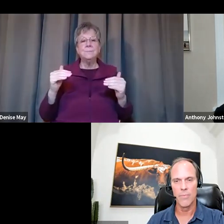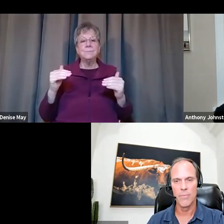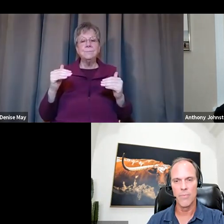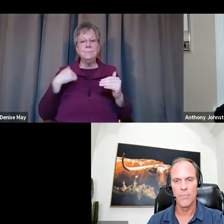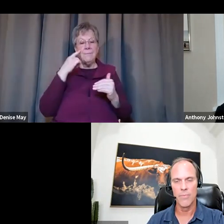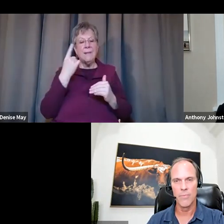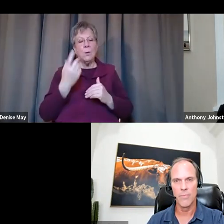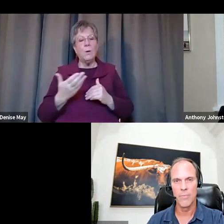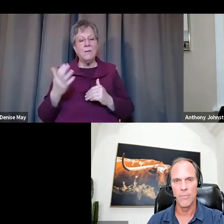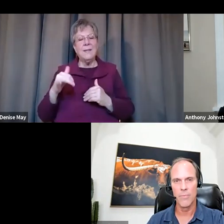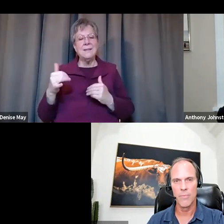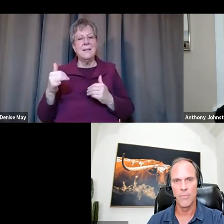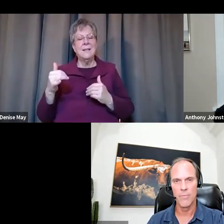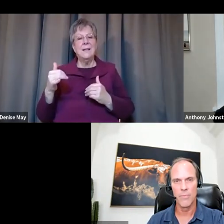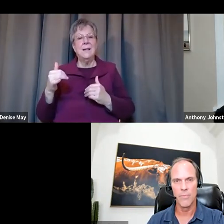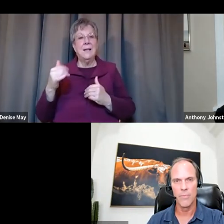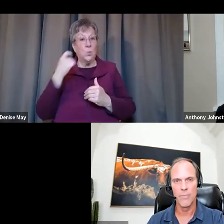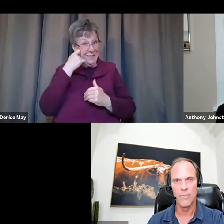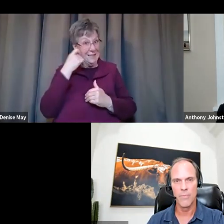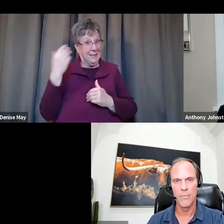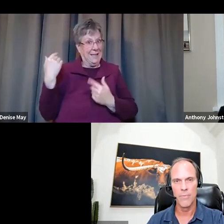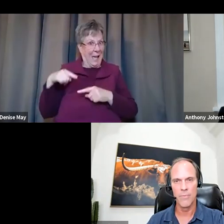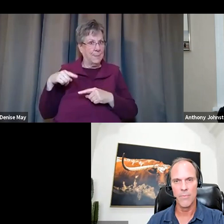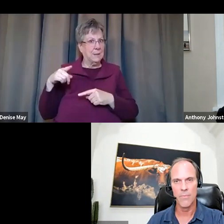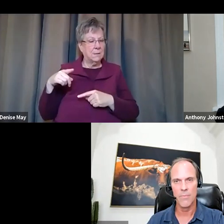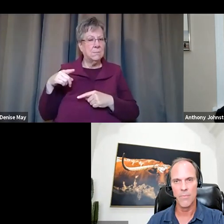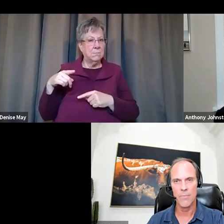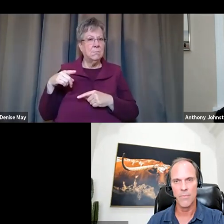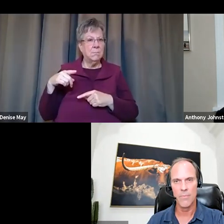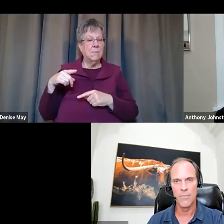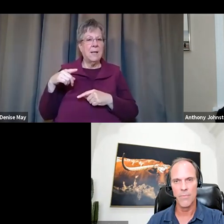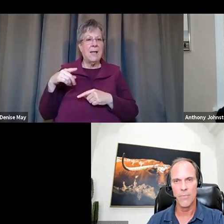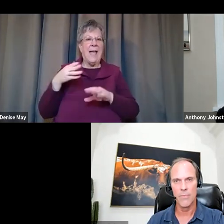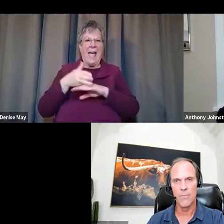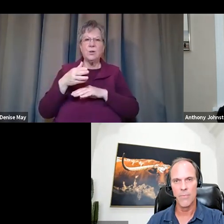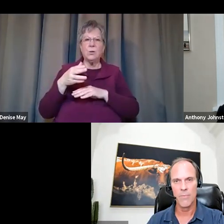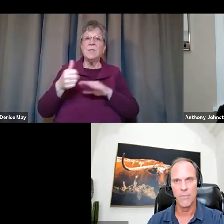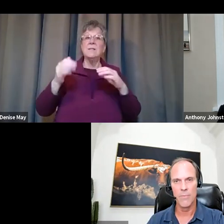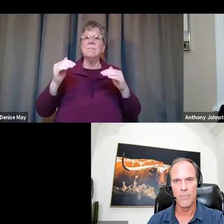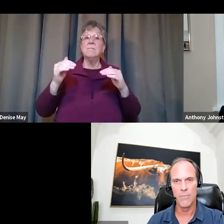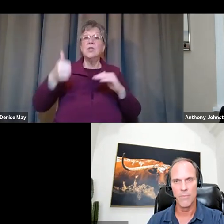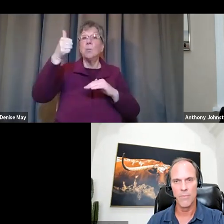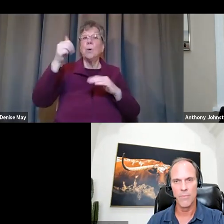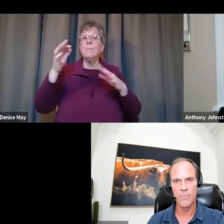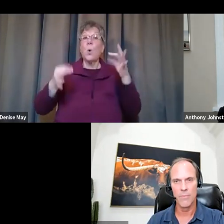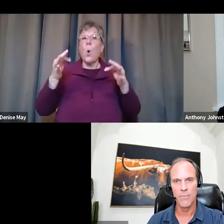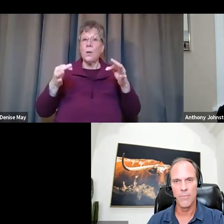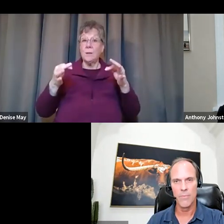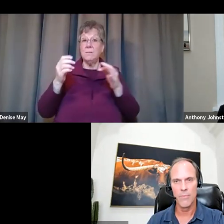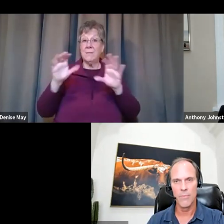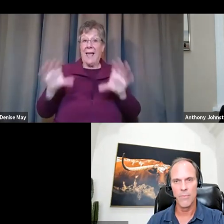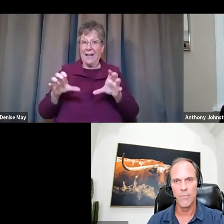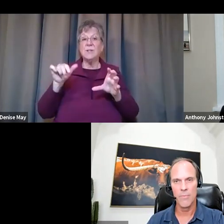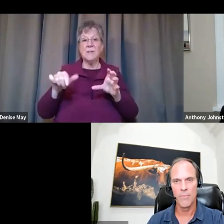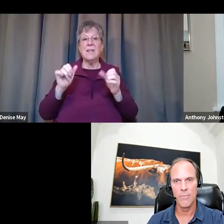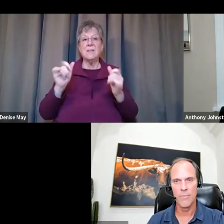things that comes out of this last round is that, particularly after recent Supreme Court decisions, and without further action by Congress, is that this is all